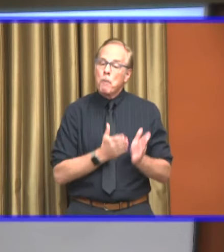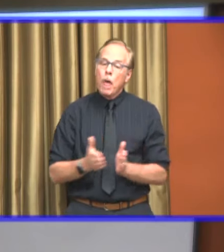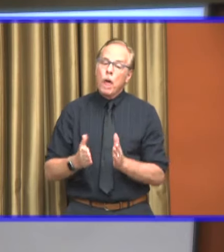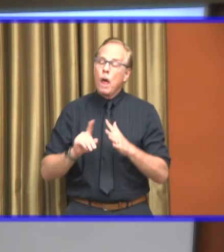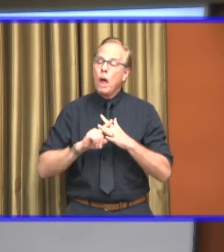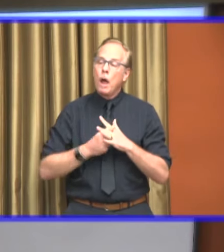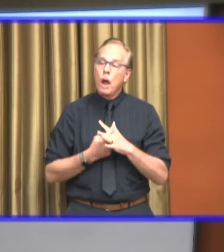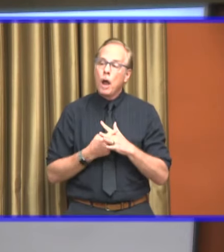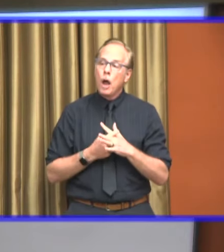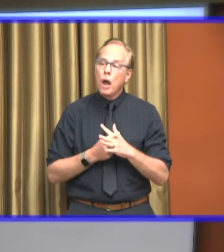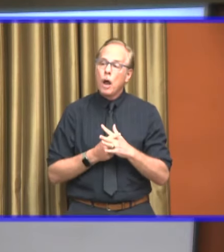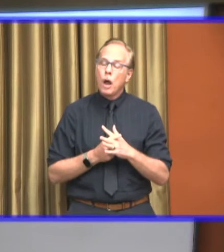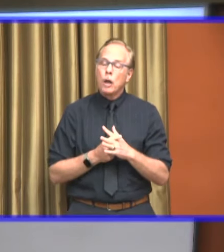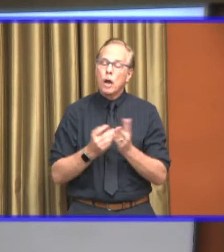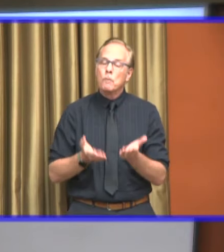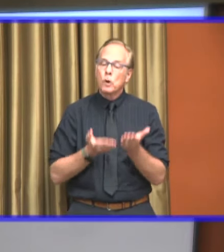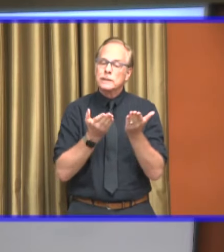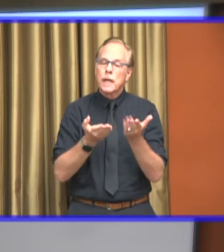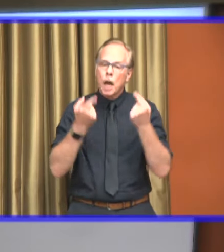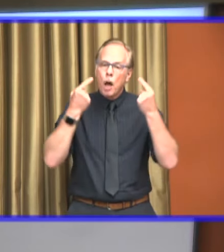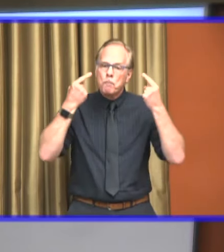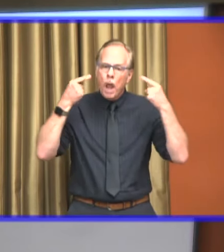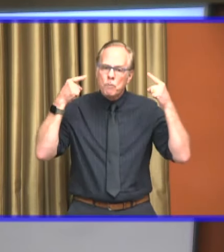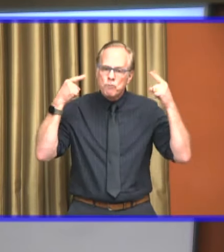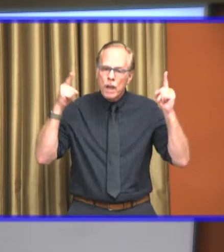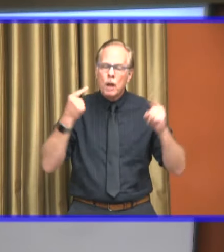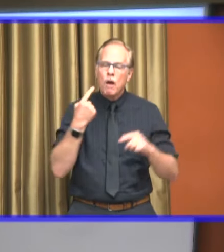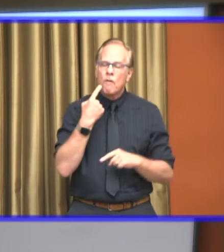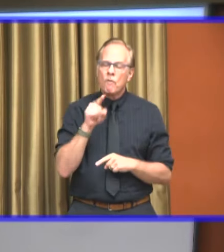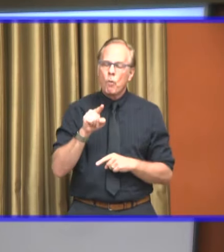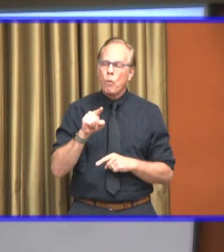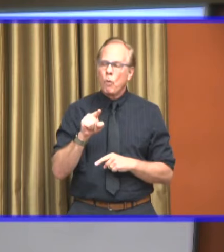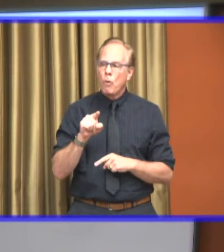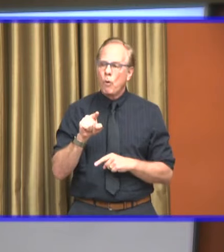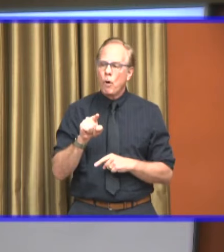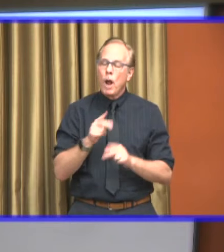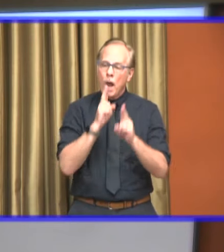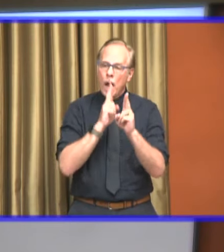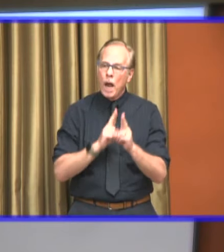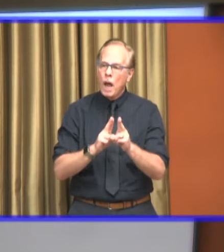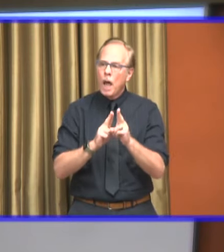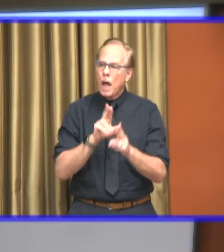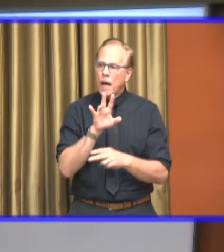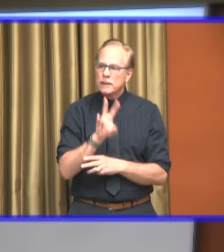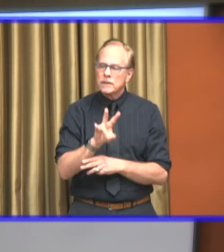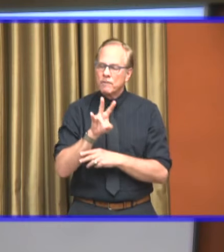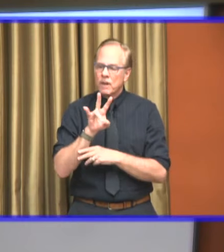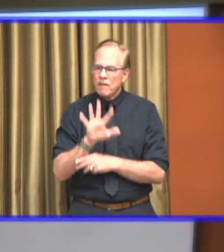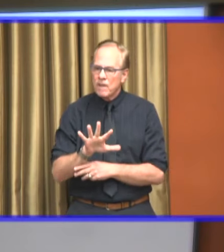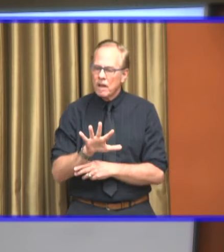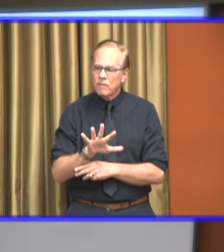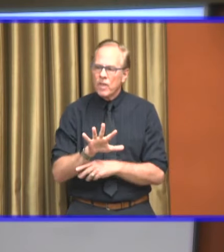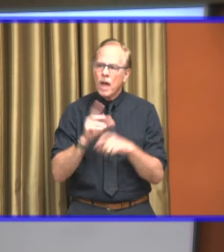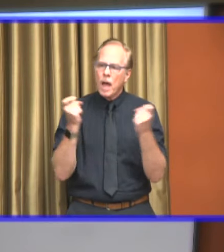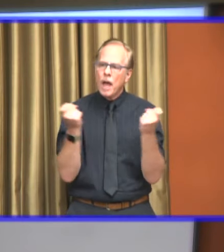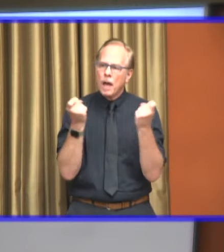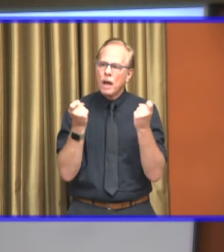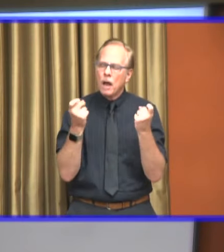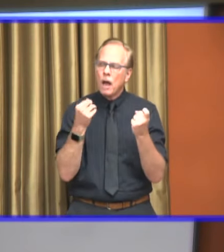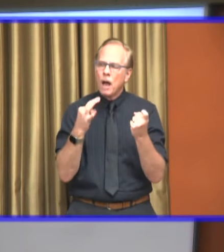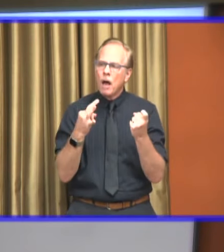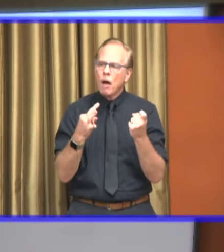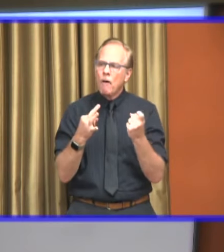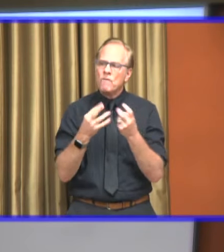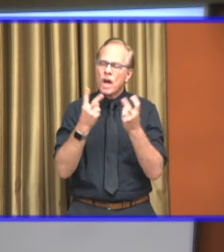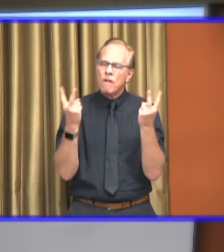originally to present a proclamation to honor the 75th anniversary of the